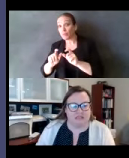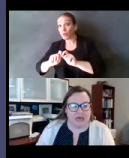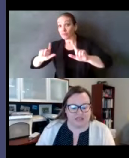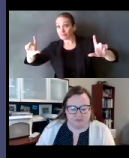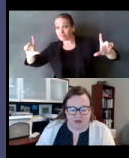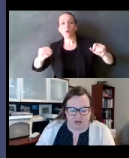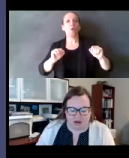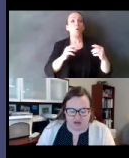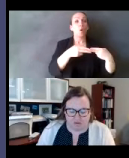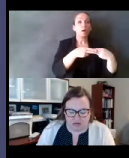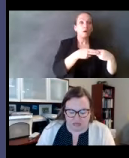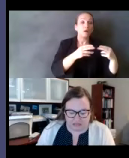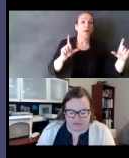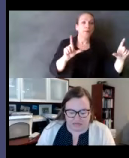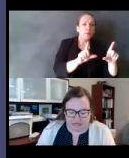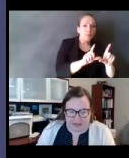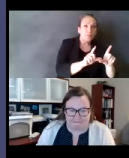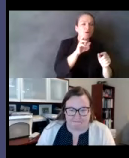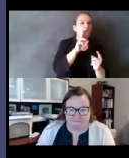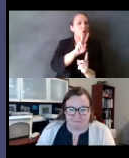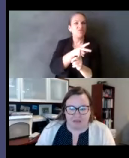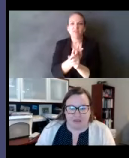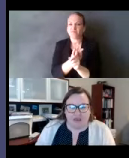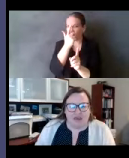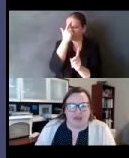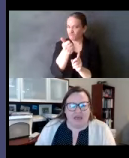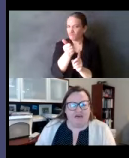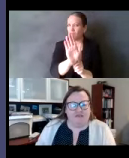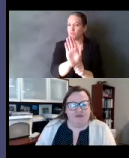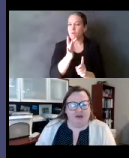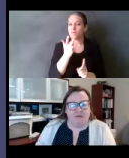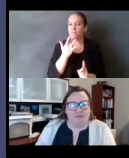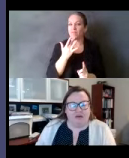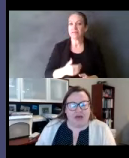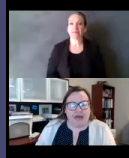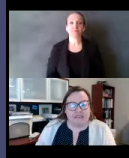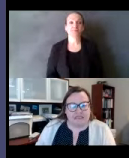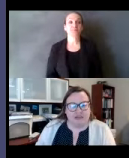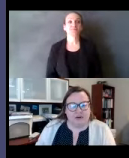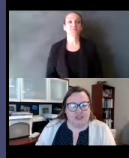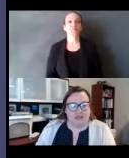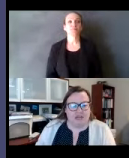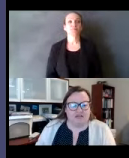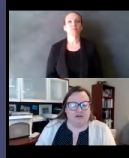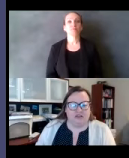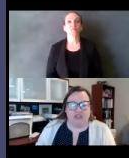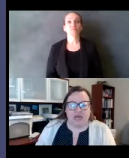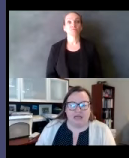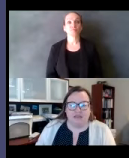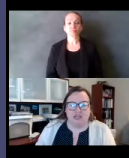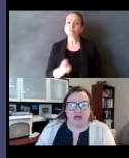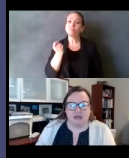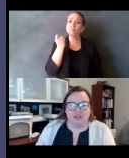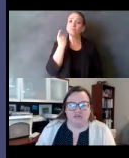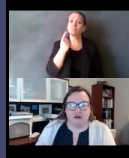or the slides, depending on your needs for the day. If accessing the question and answer or the chat